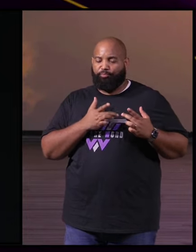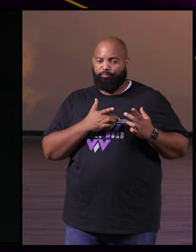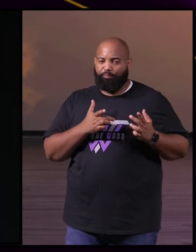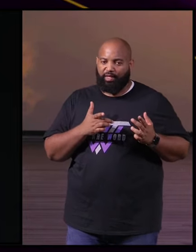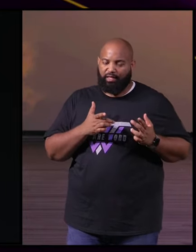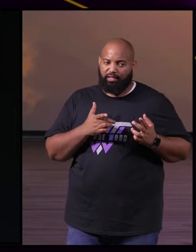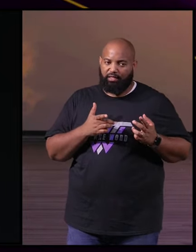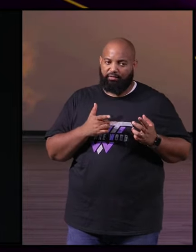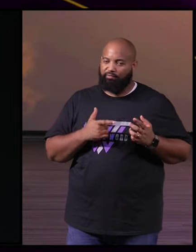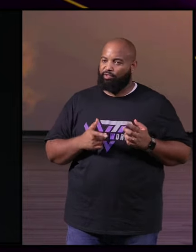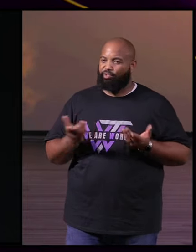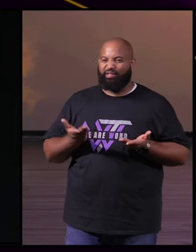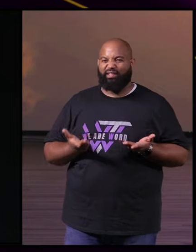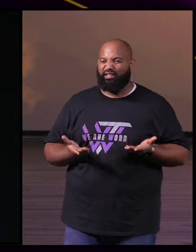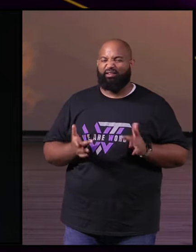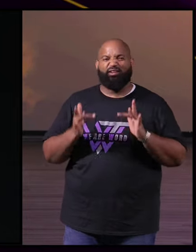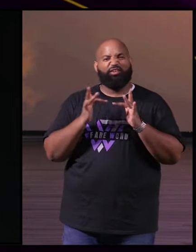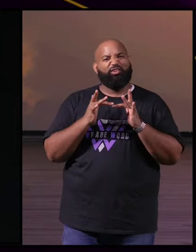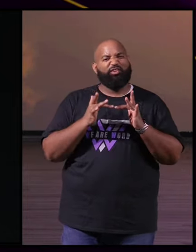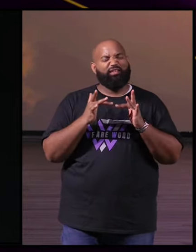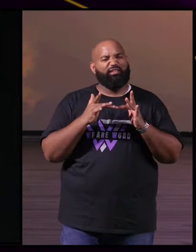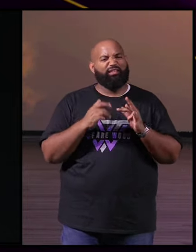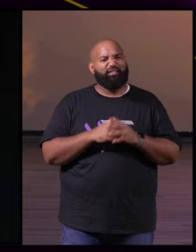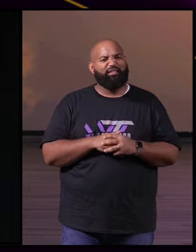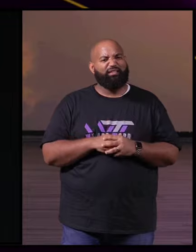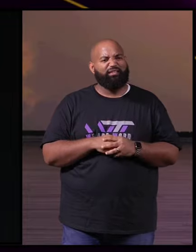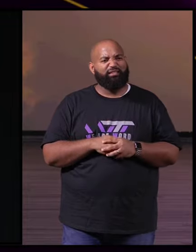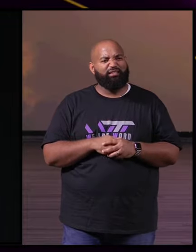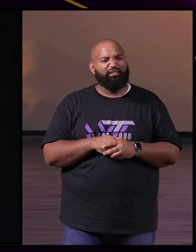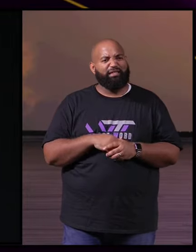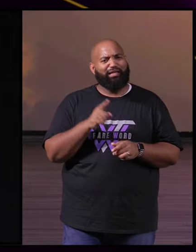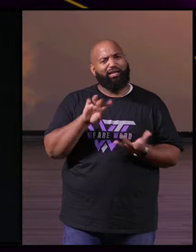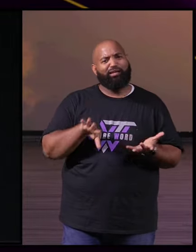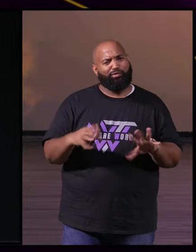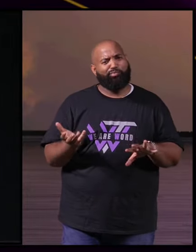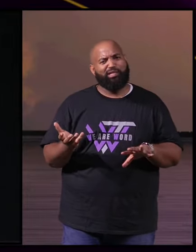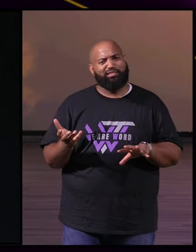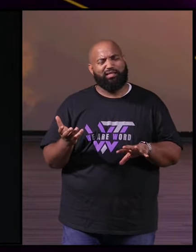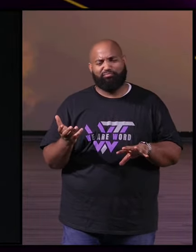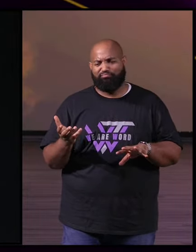You're here. You're on the East City campus. And you have messed up.